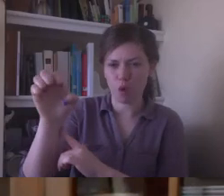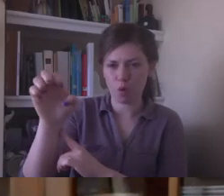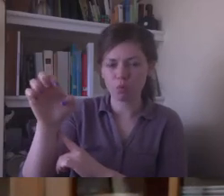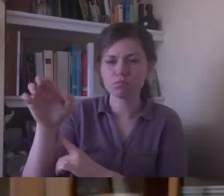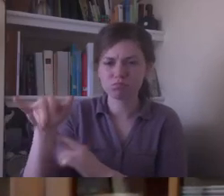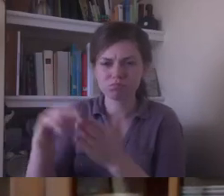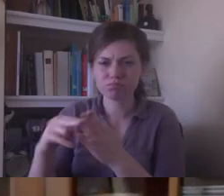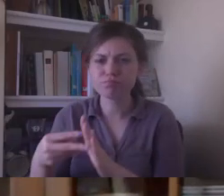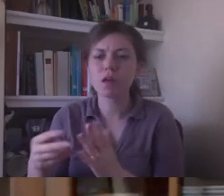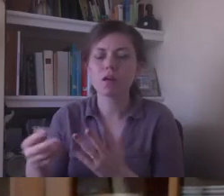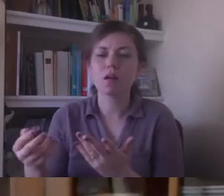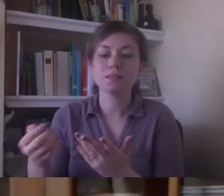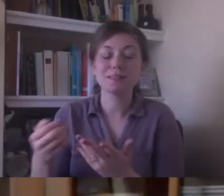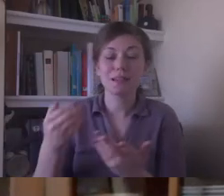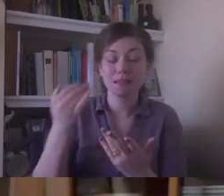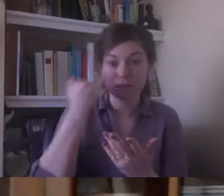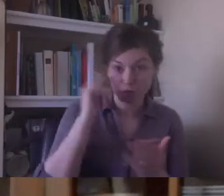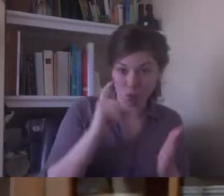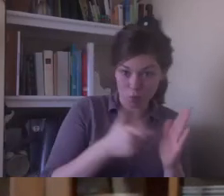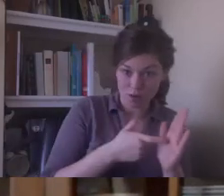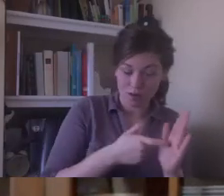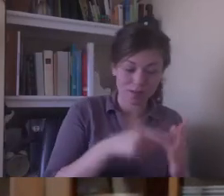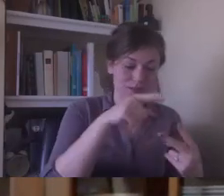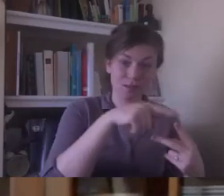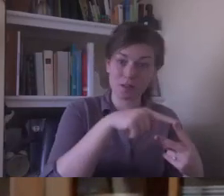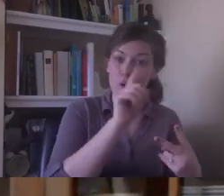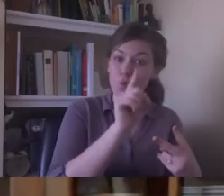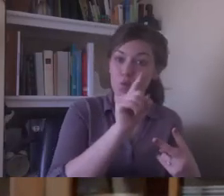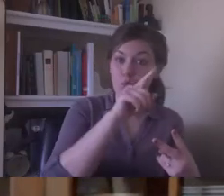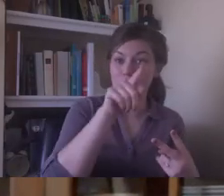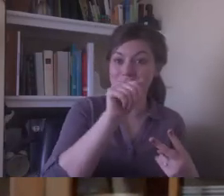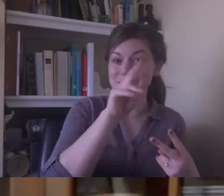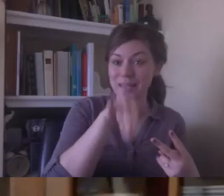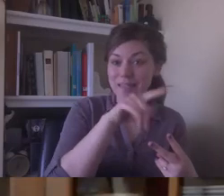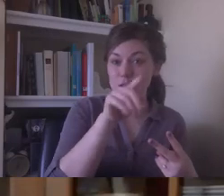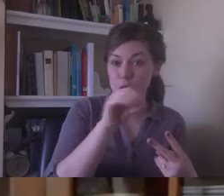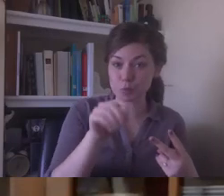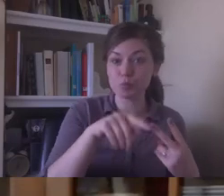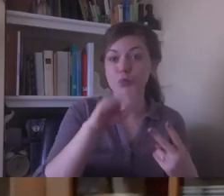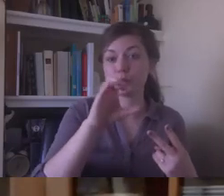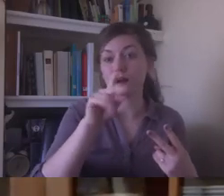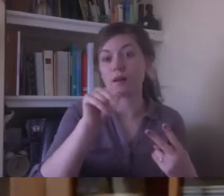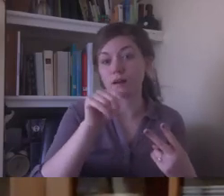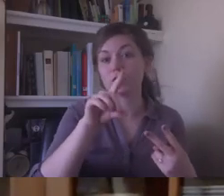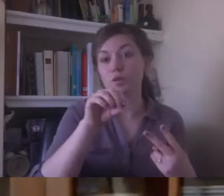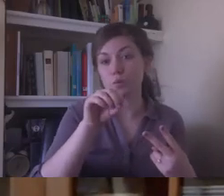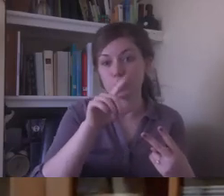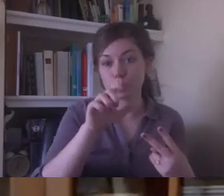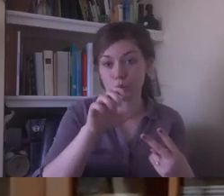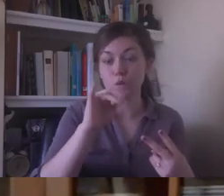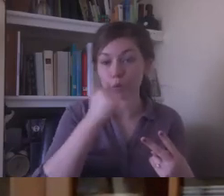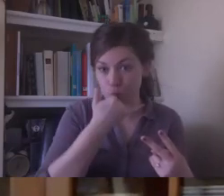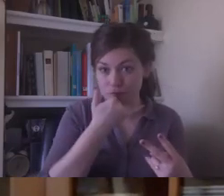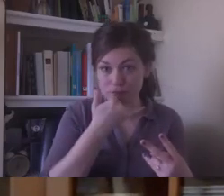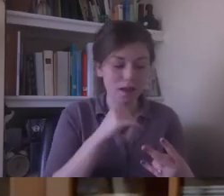me, I don't know if you noticed, but when I read One Zany Zoo and Cockadoodle Oops, I didn't look at the pages. I just held